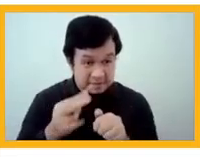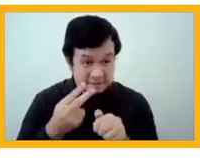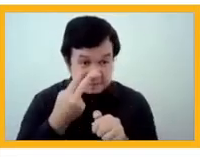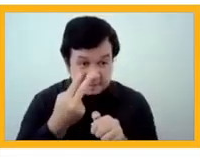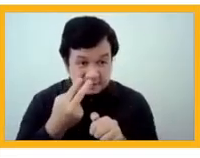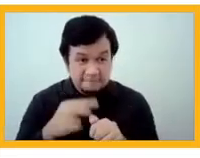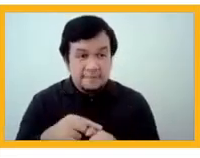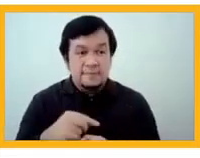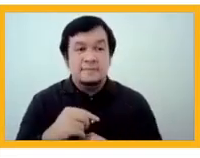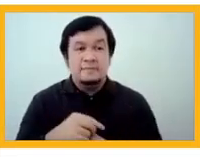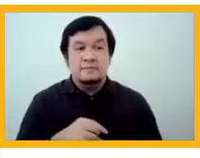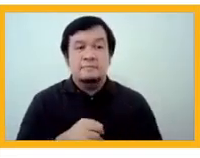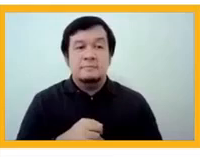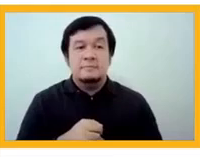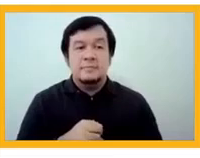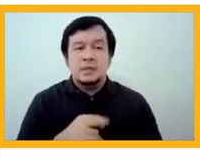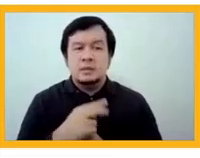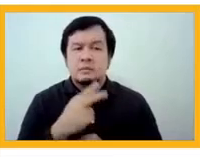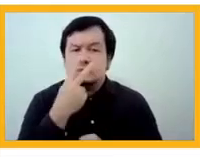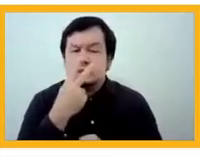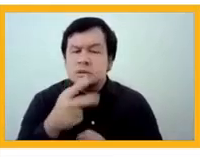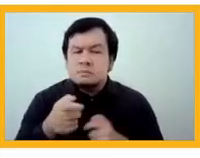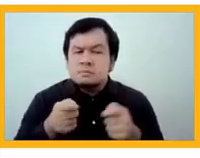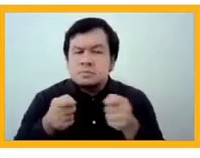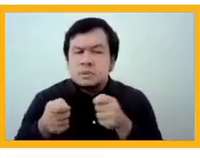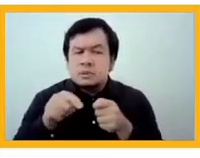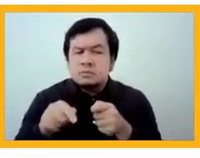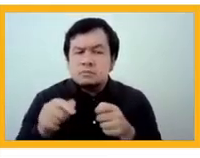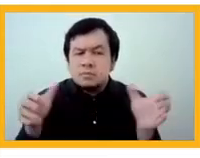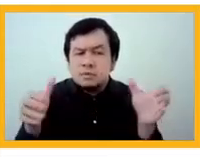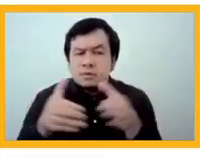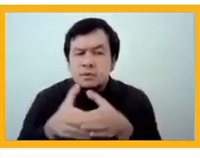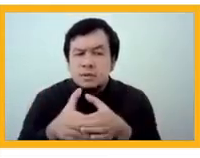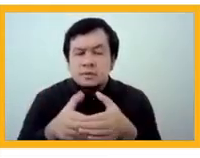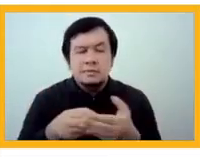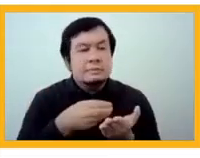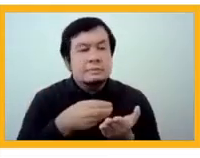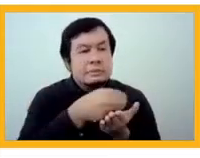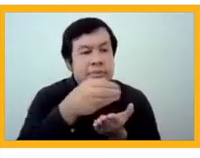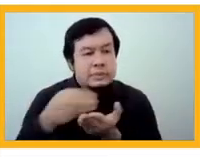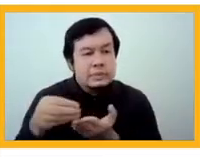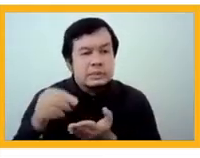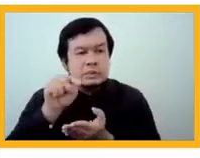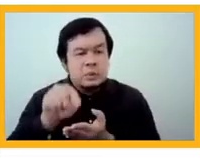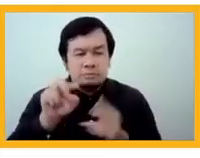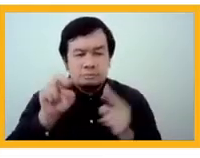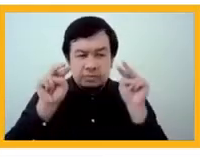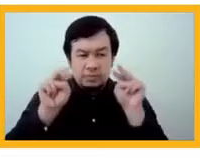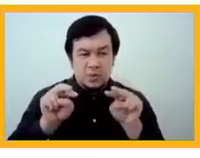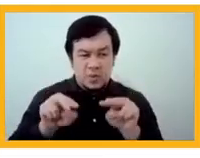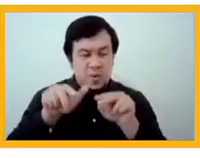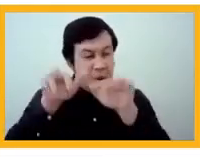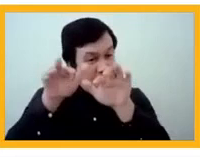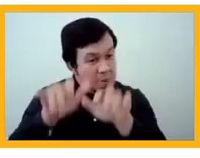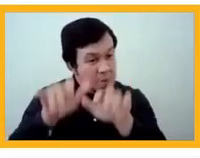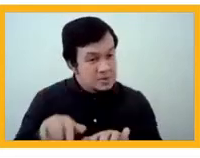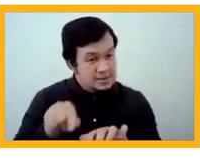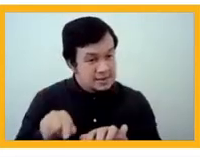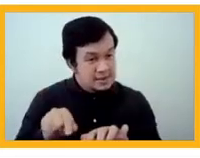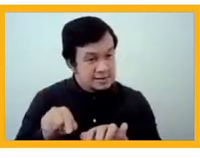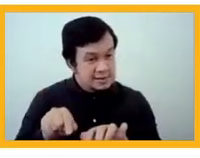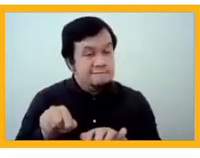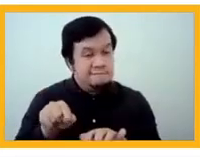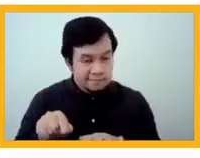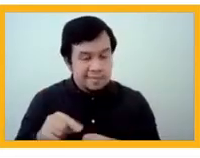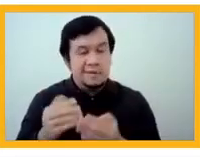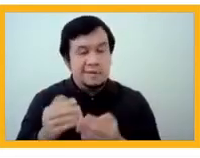performance, including monitoring actual usage at the student level, right? And student learning gains, which I think will be key to delivering